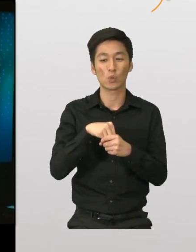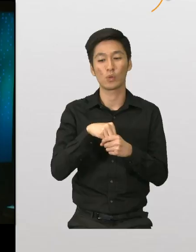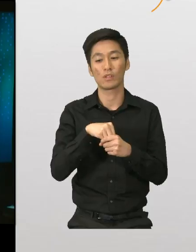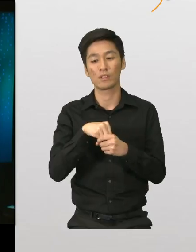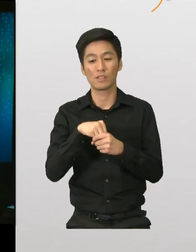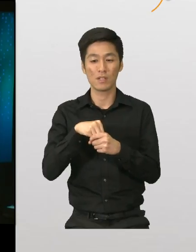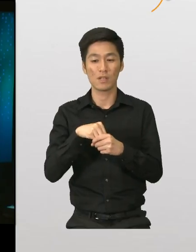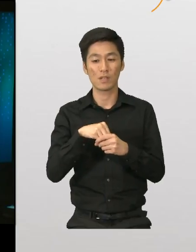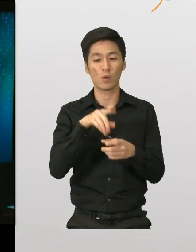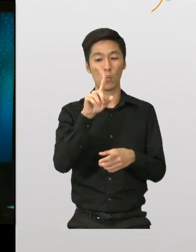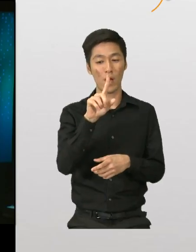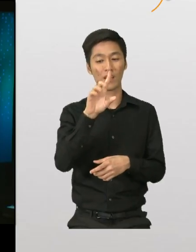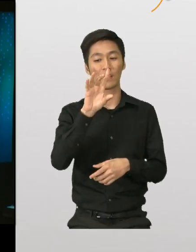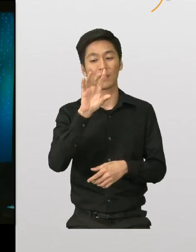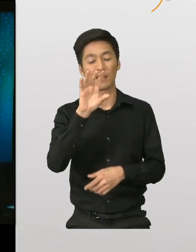up to